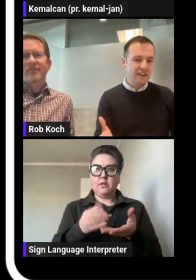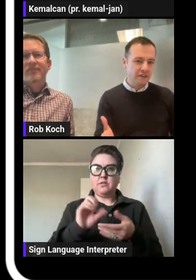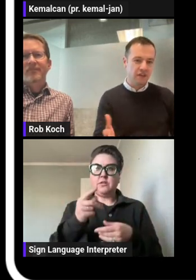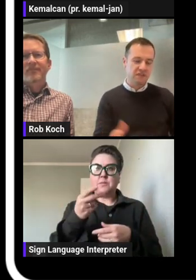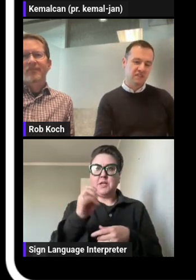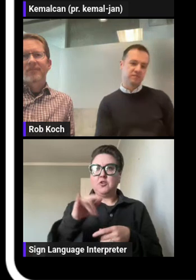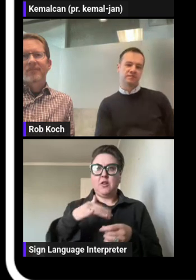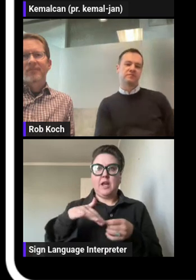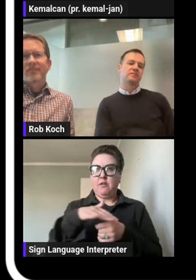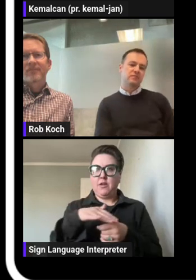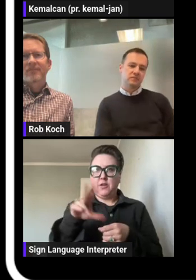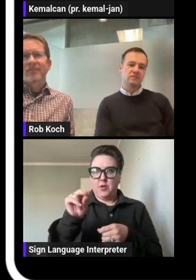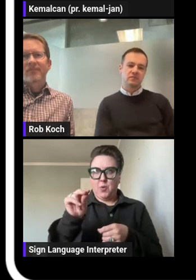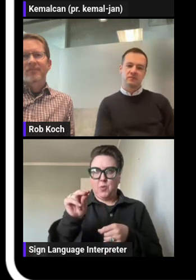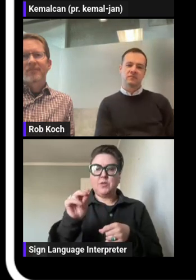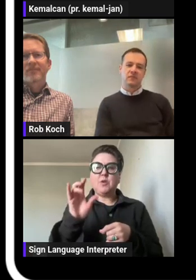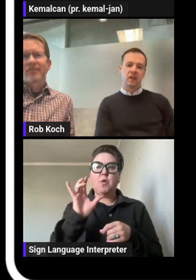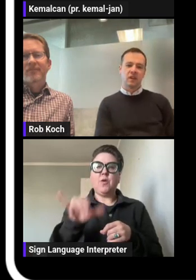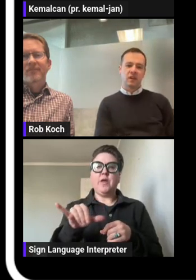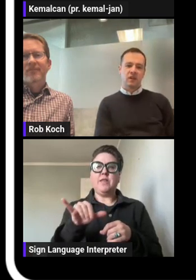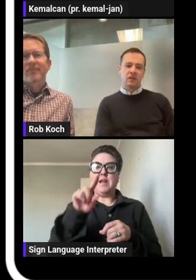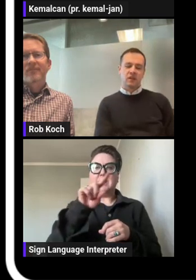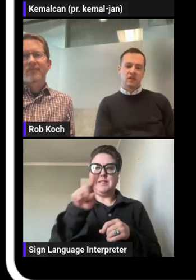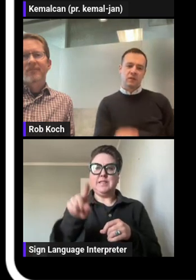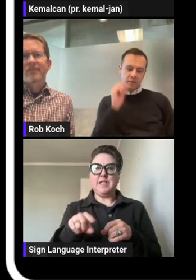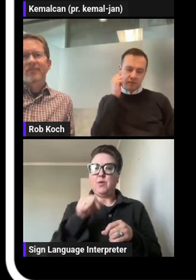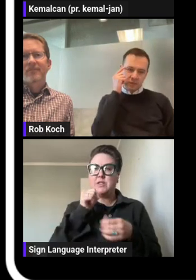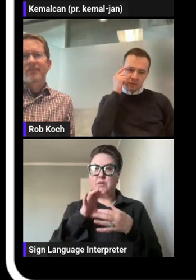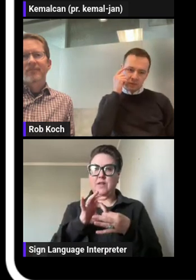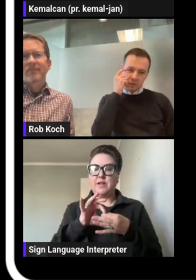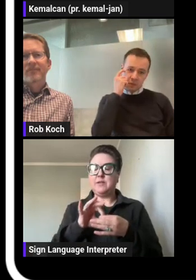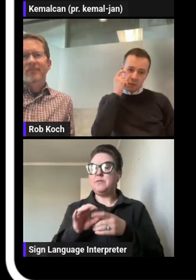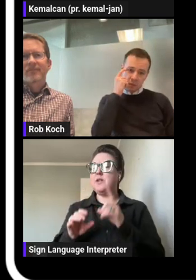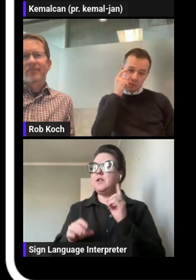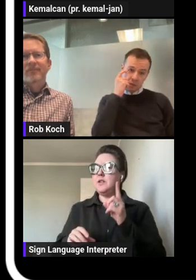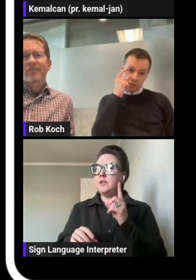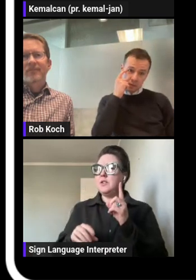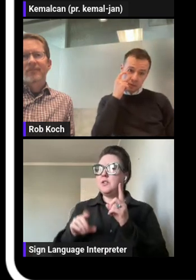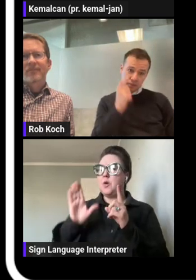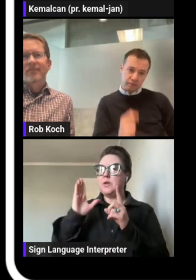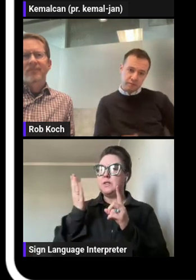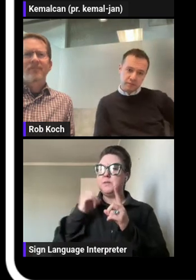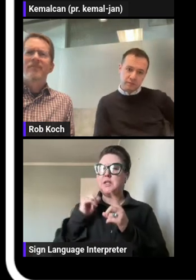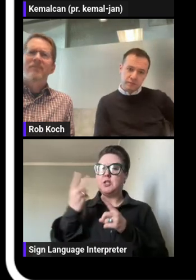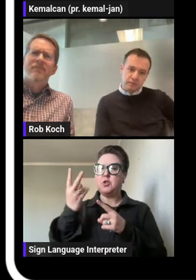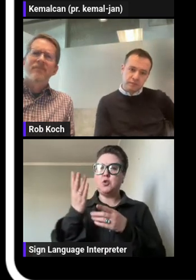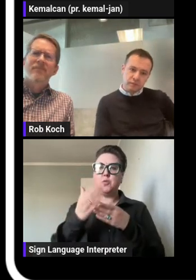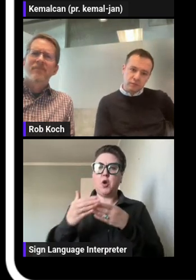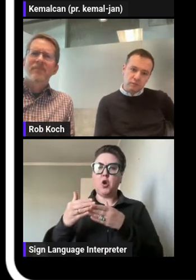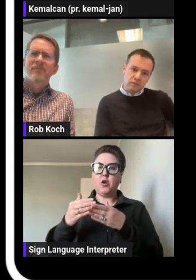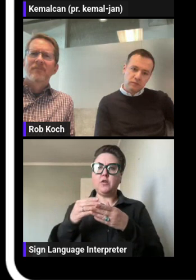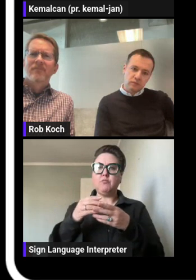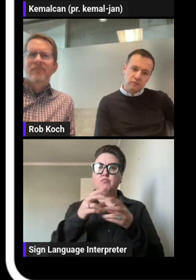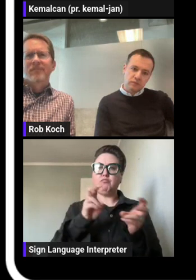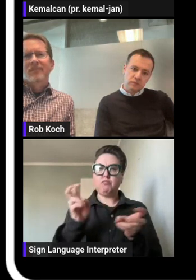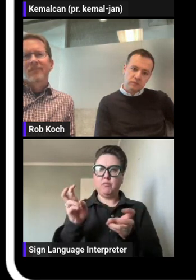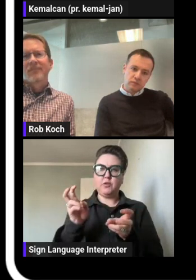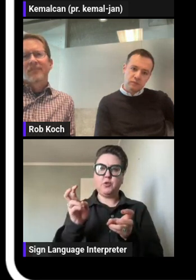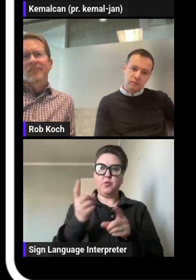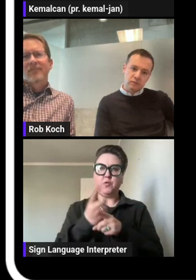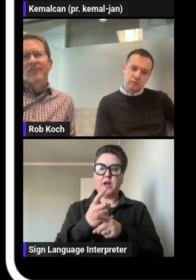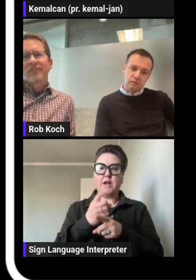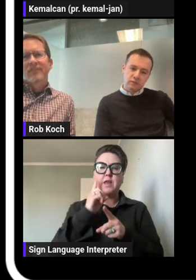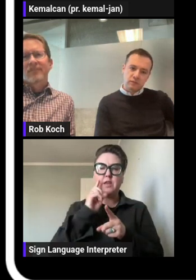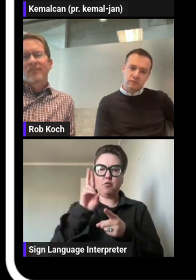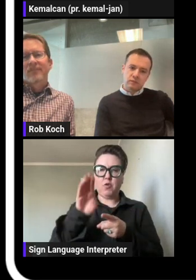was irrelevant. So it seems like it's like a 2-part problem, because I think Rob mentioned this earlier,